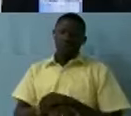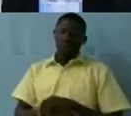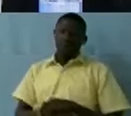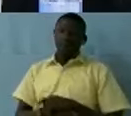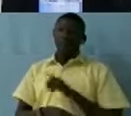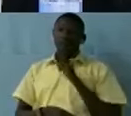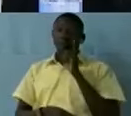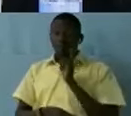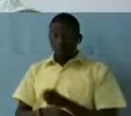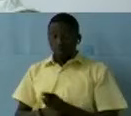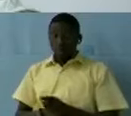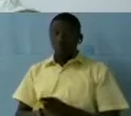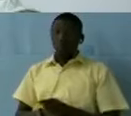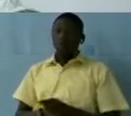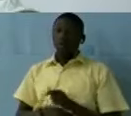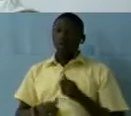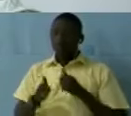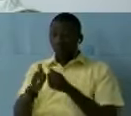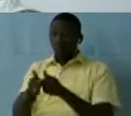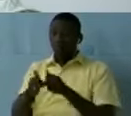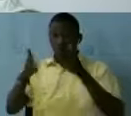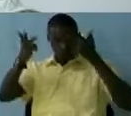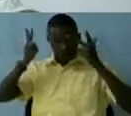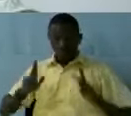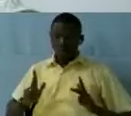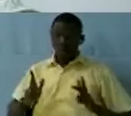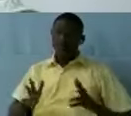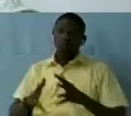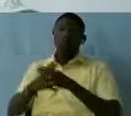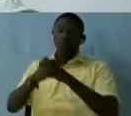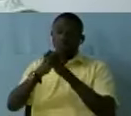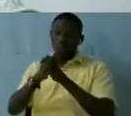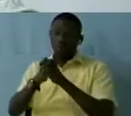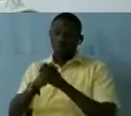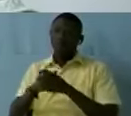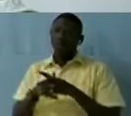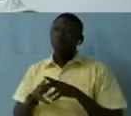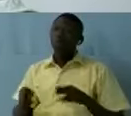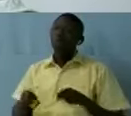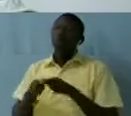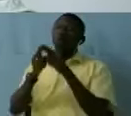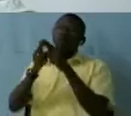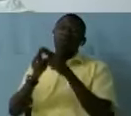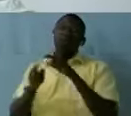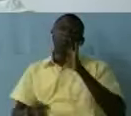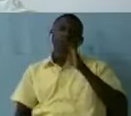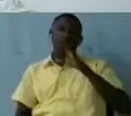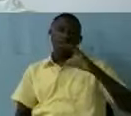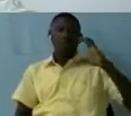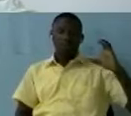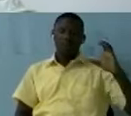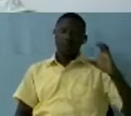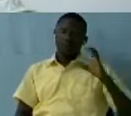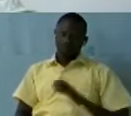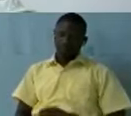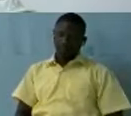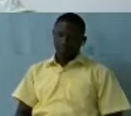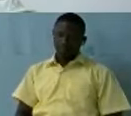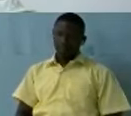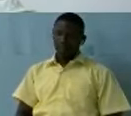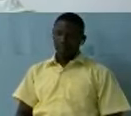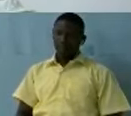law to cooperate with the TRRC. Luwa ye nyi foko ining TRRC la sarto lu nyanta tala nyolale.